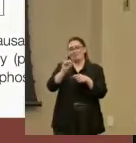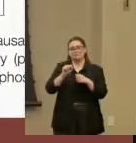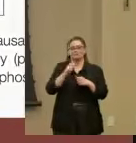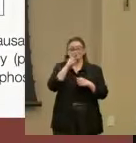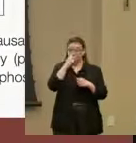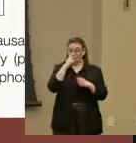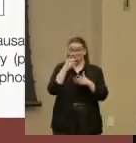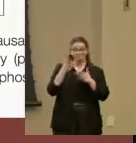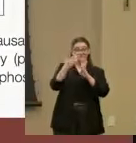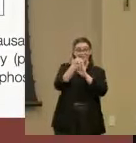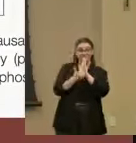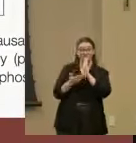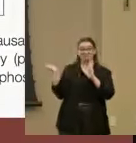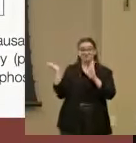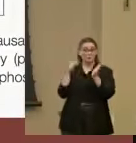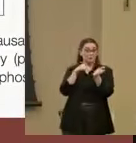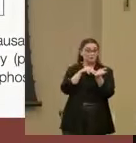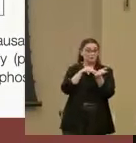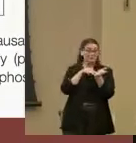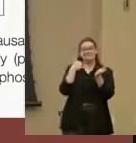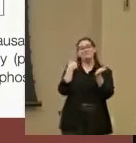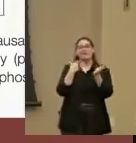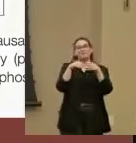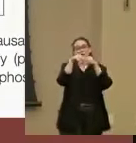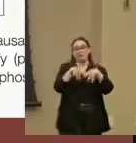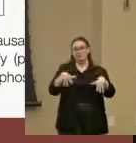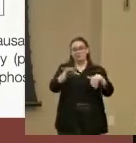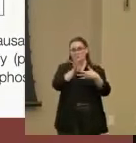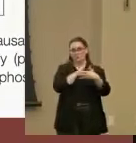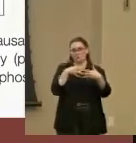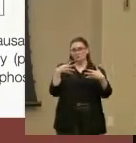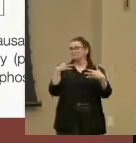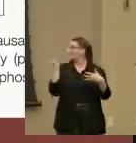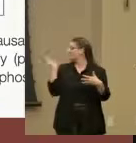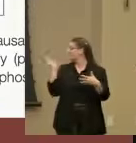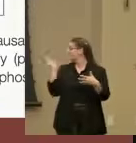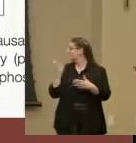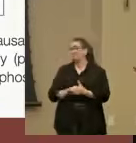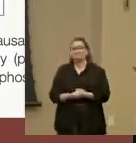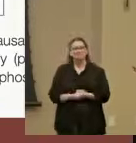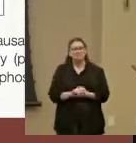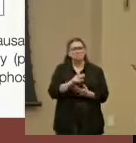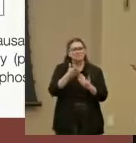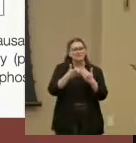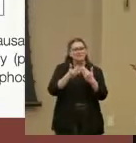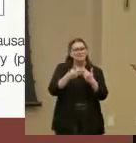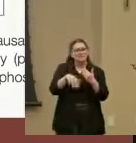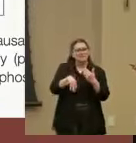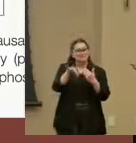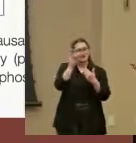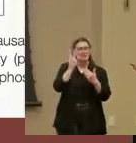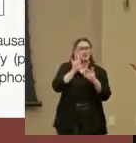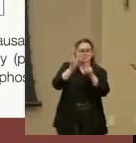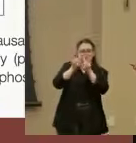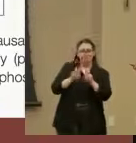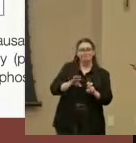guidelines look like when you go through as a physician, a little flow chart. It's I think kind of easiest to find. You're going to assess